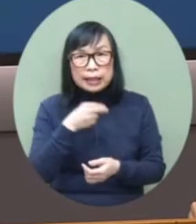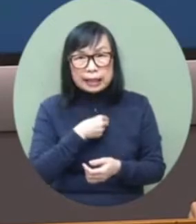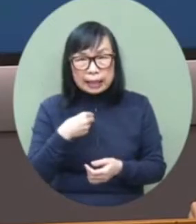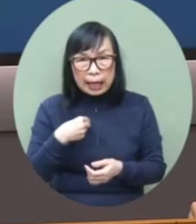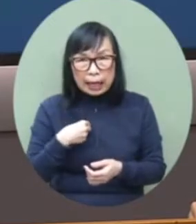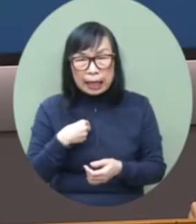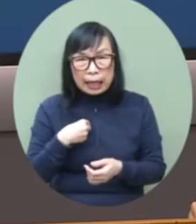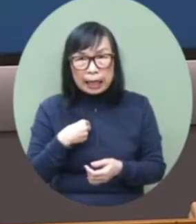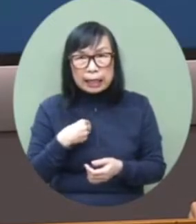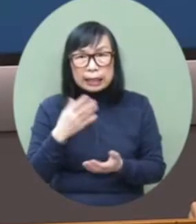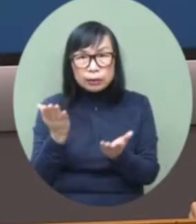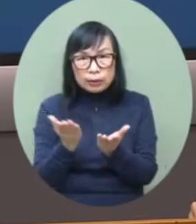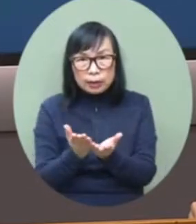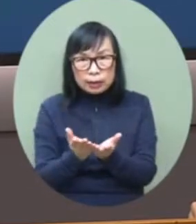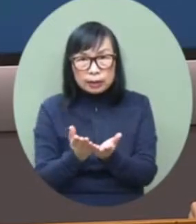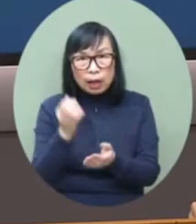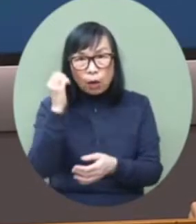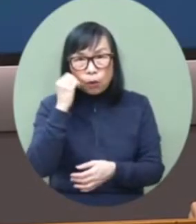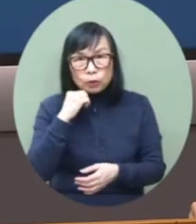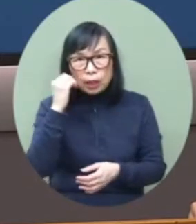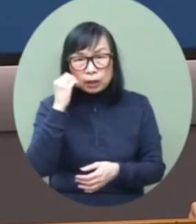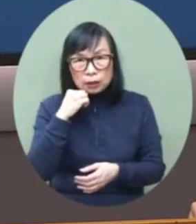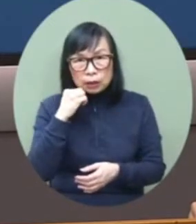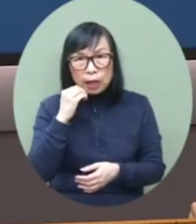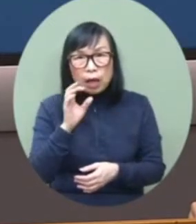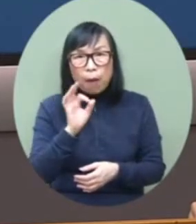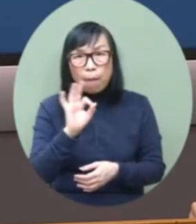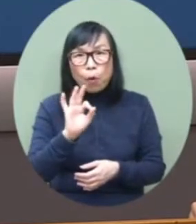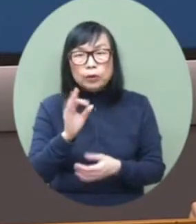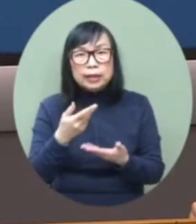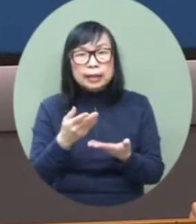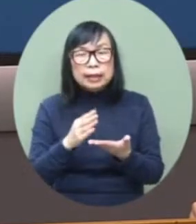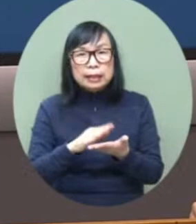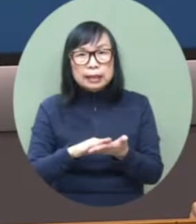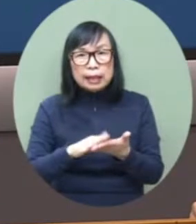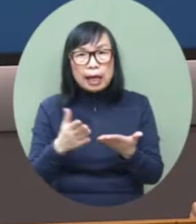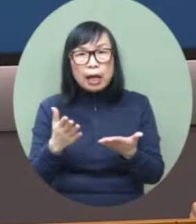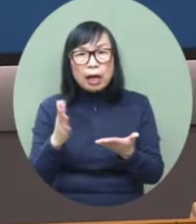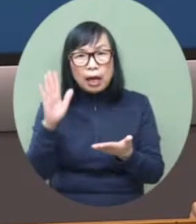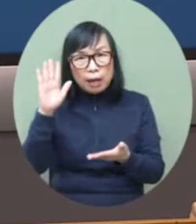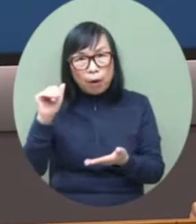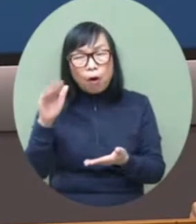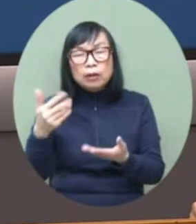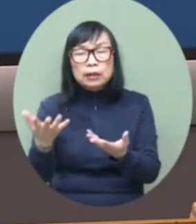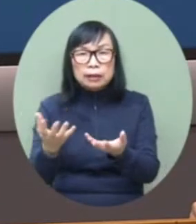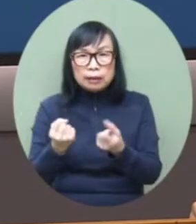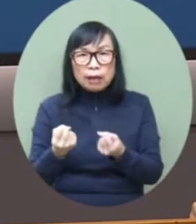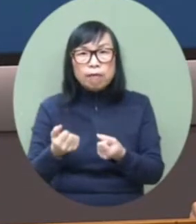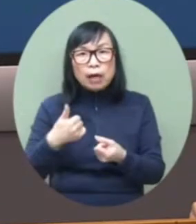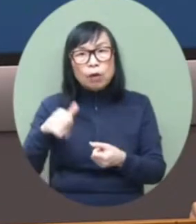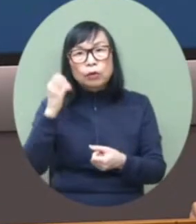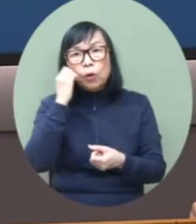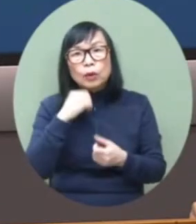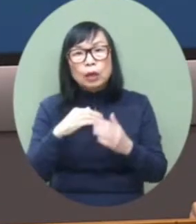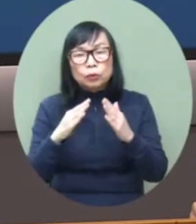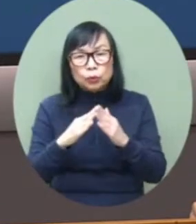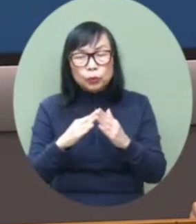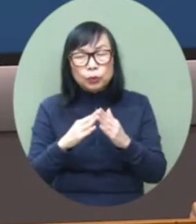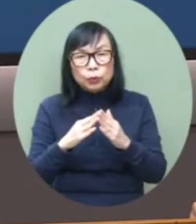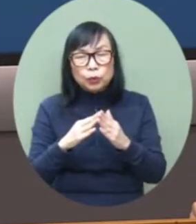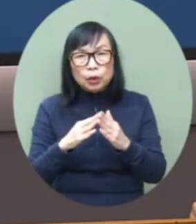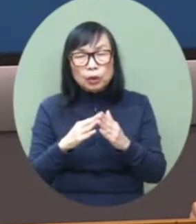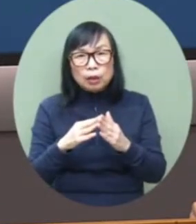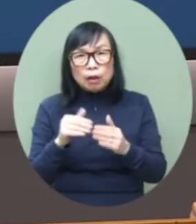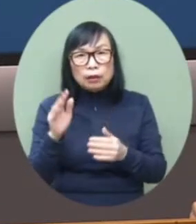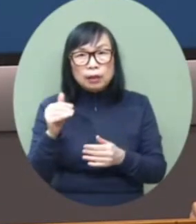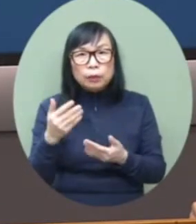kindly reaccept the patients back to the RCHE. We will provide support to them